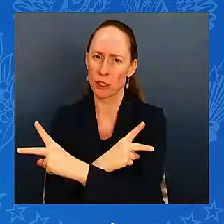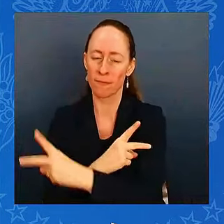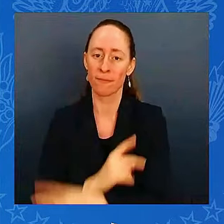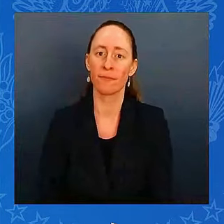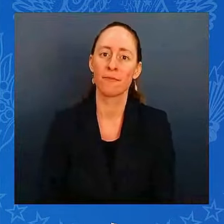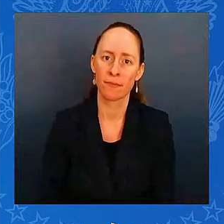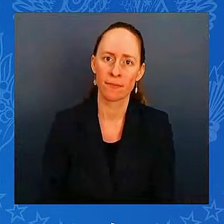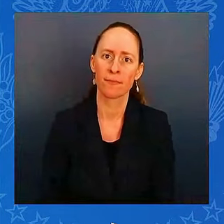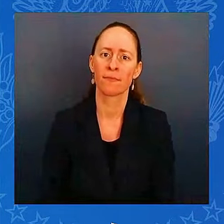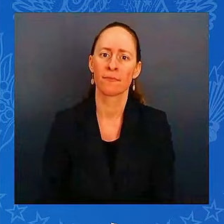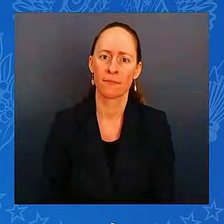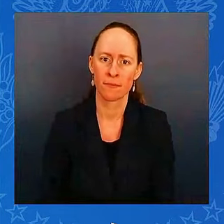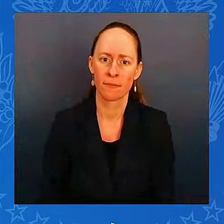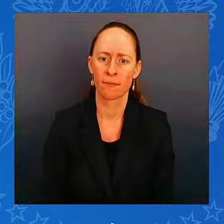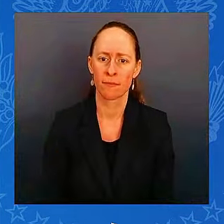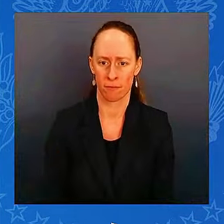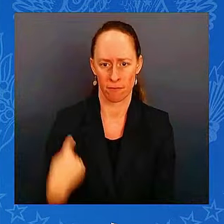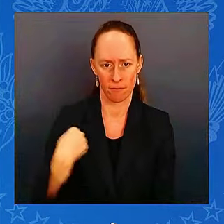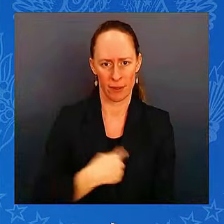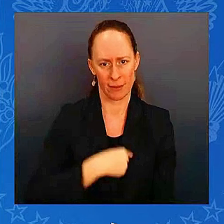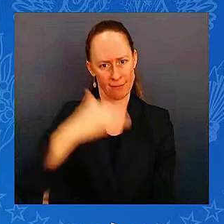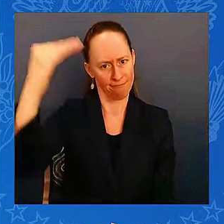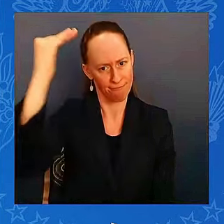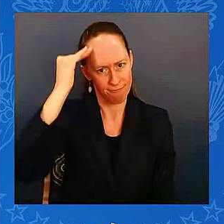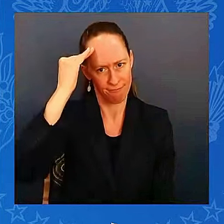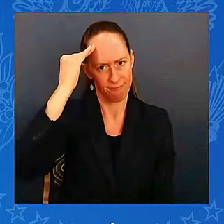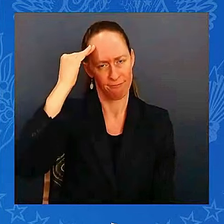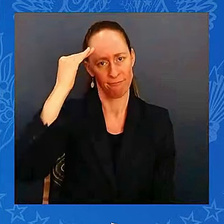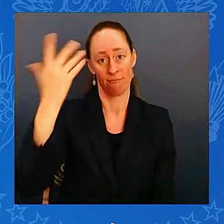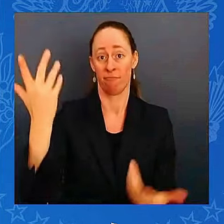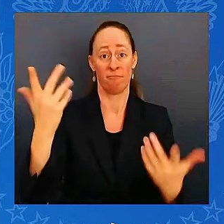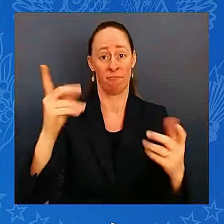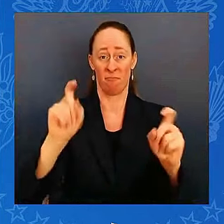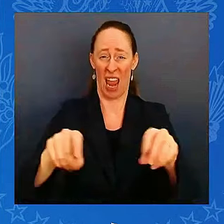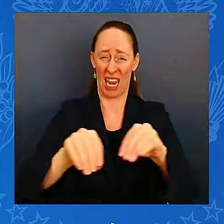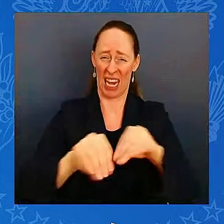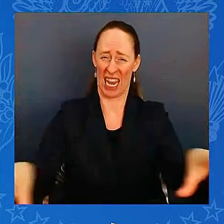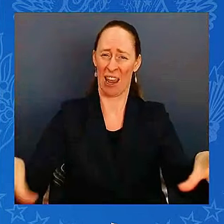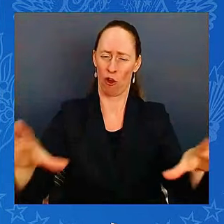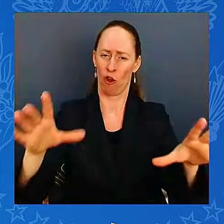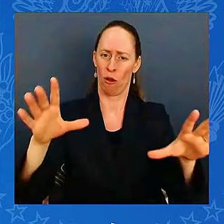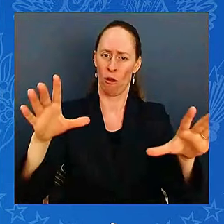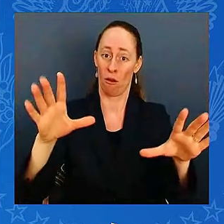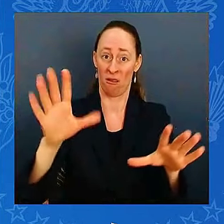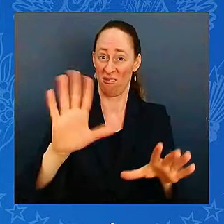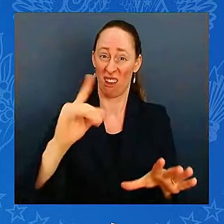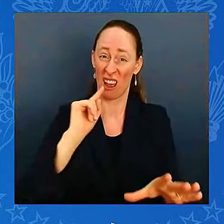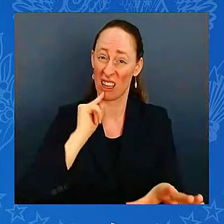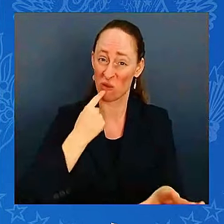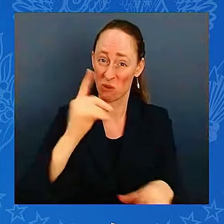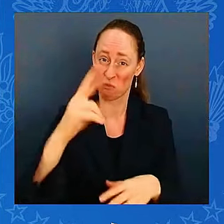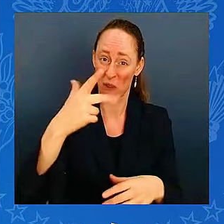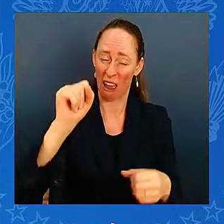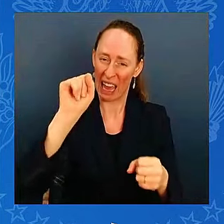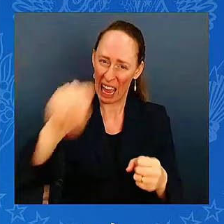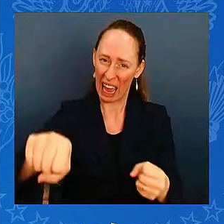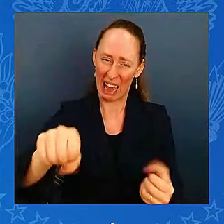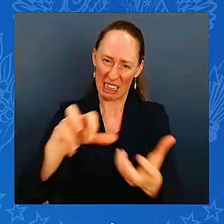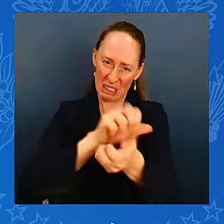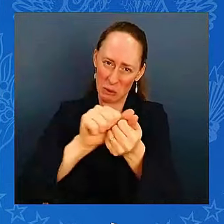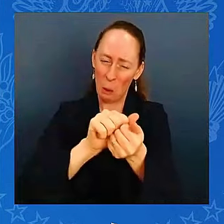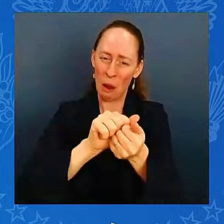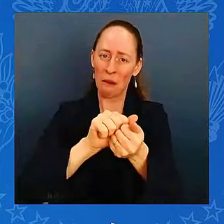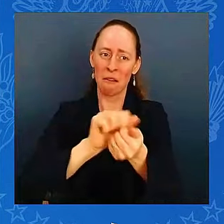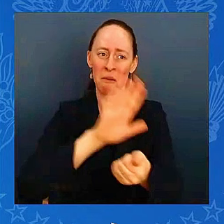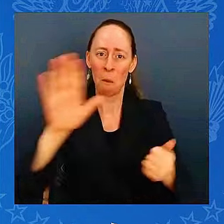convey clear messages. Drugs destroy people's lives. All drugs are harmful. And those